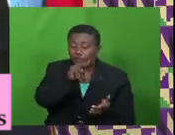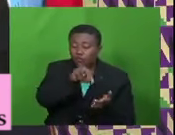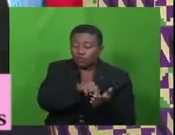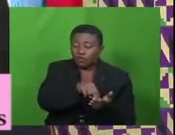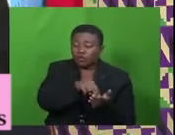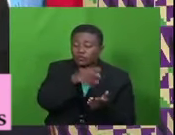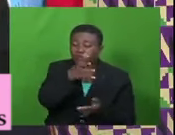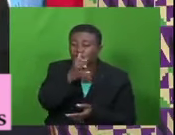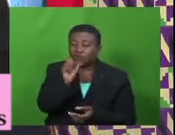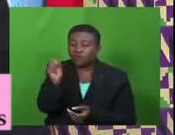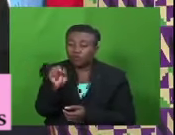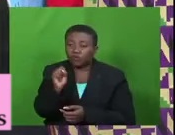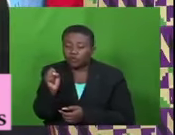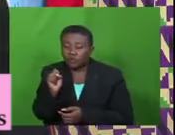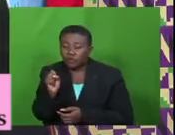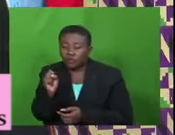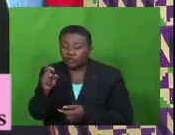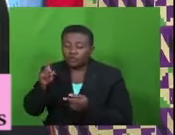$2,500 to